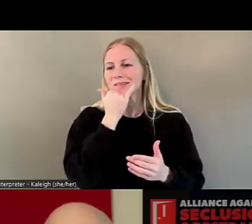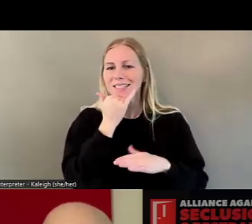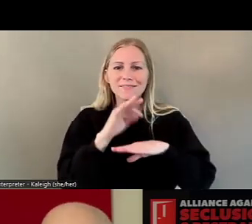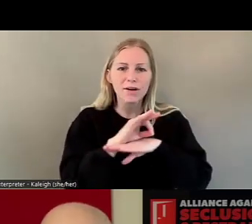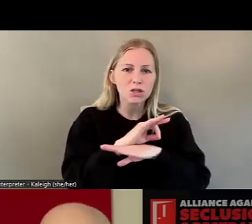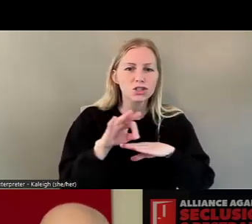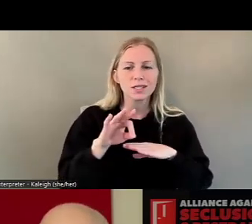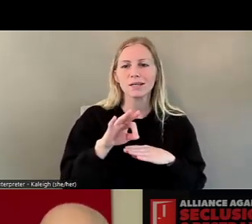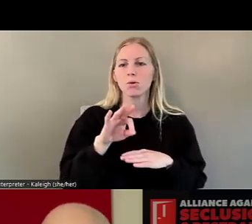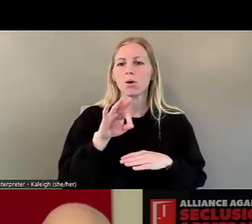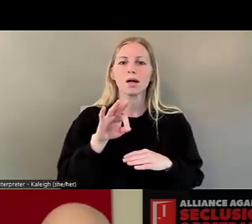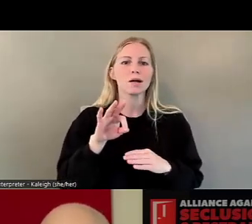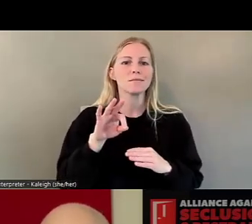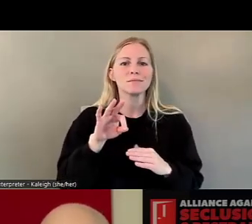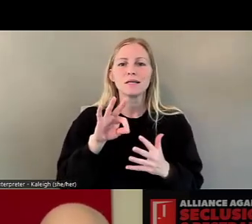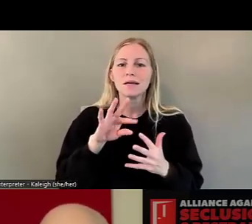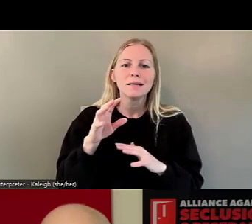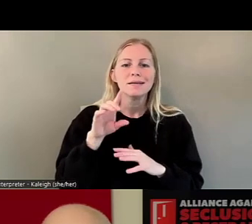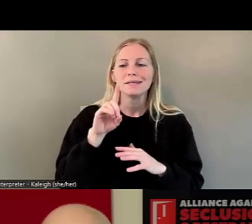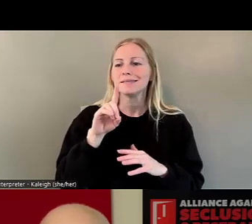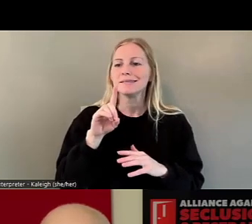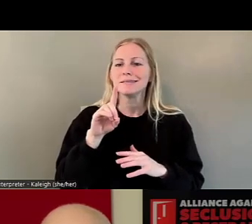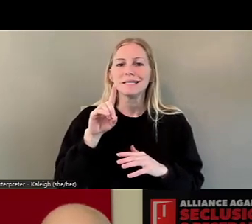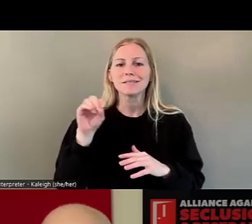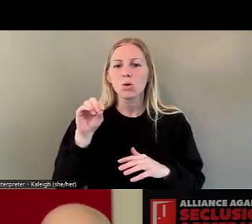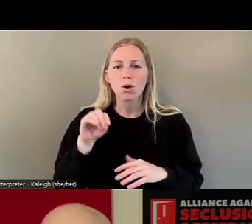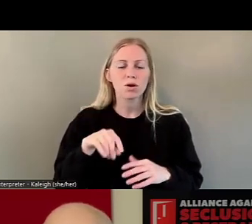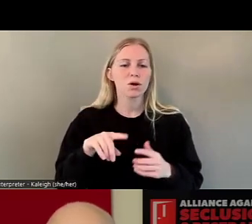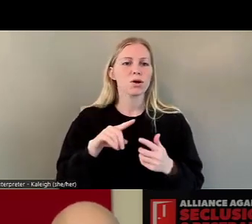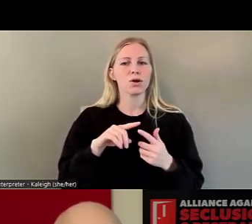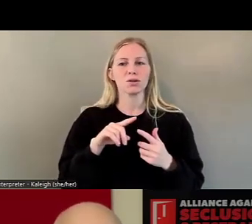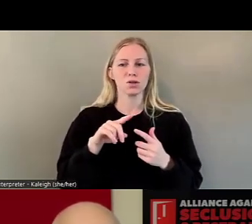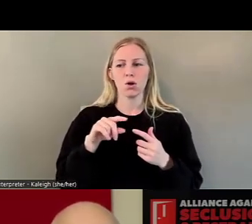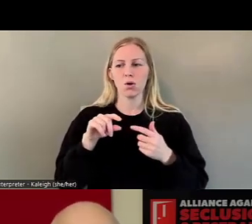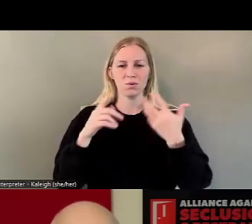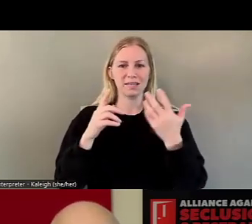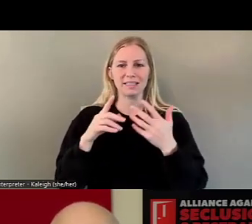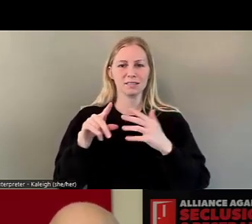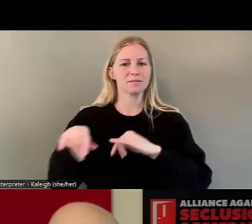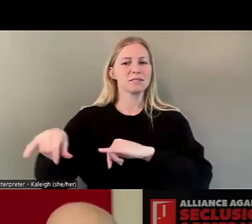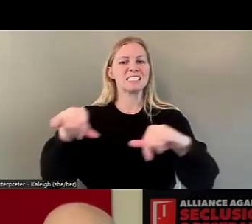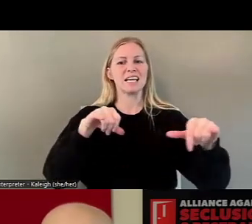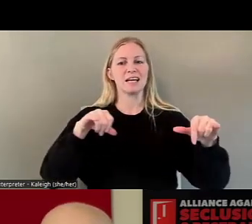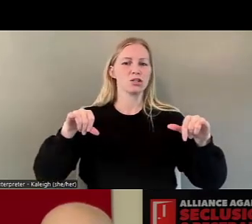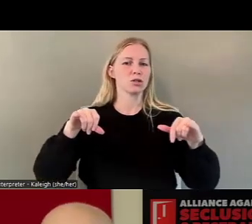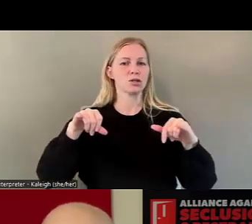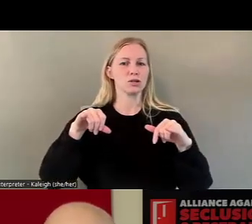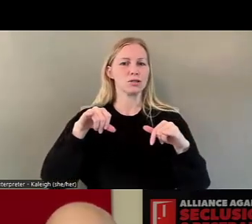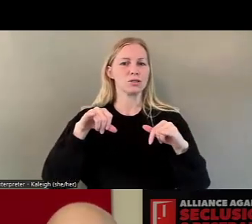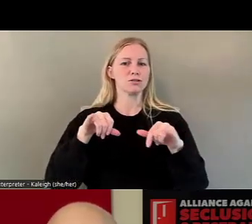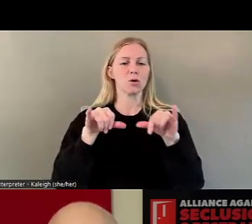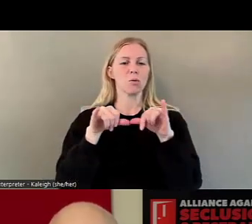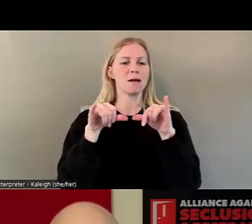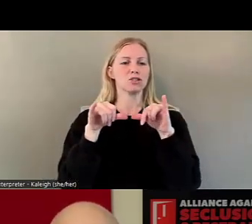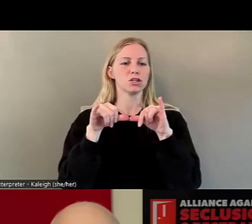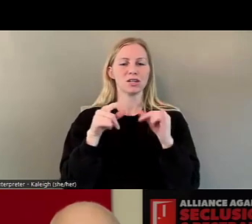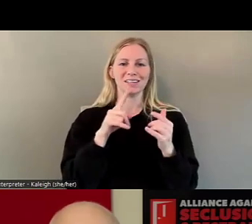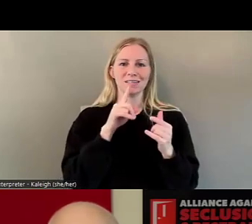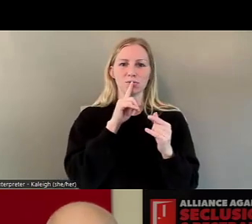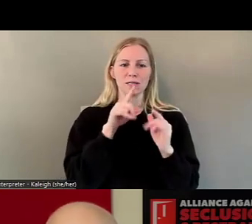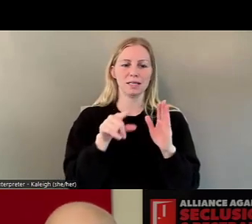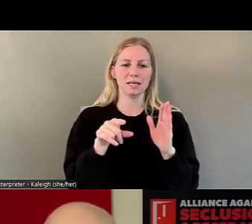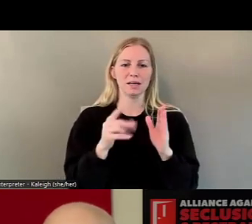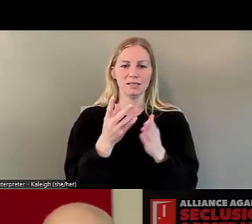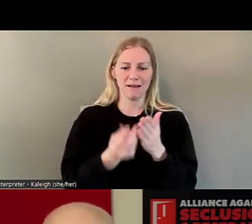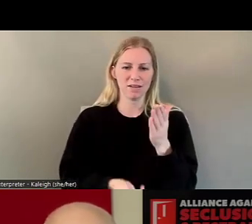and looks at it against kind of a typical standardized measure. And it's kind of a deficit model. When we look at